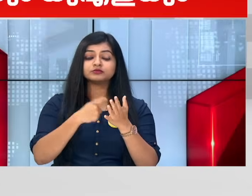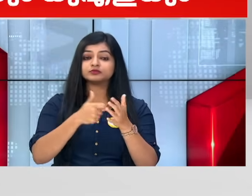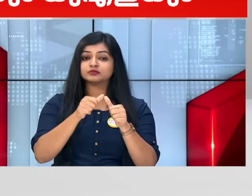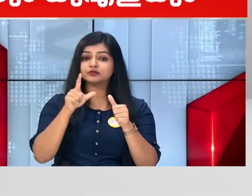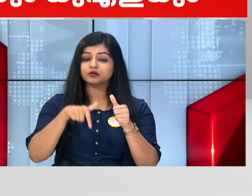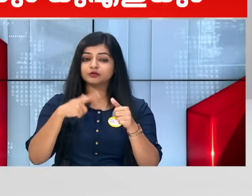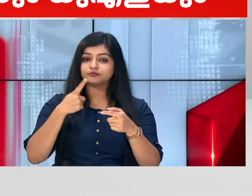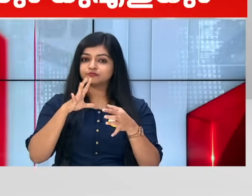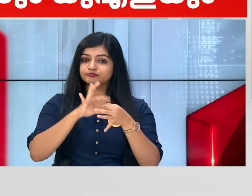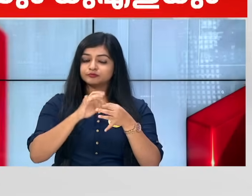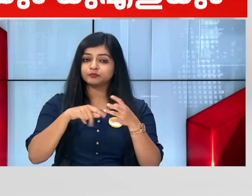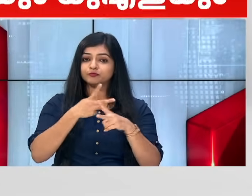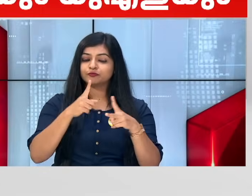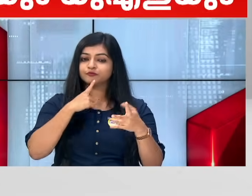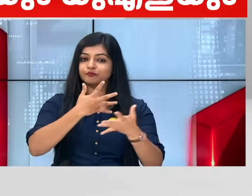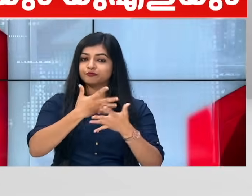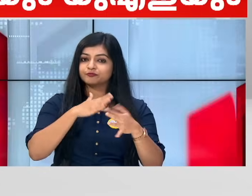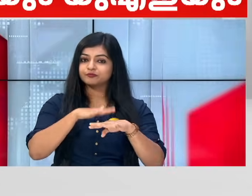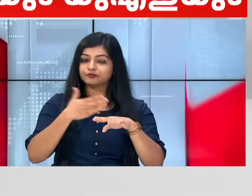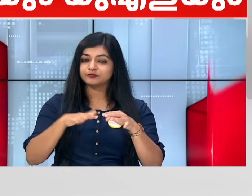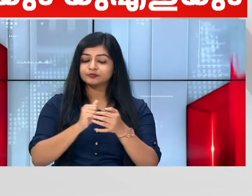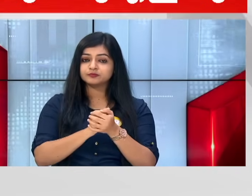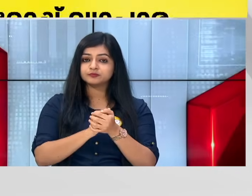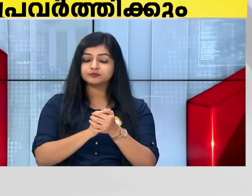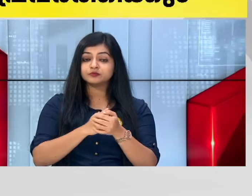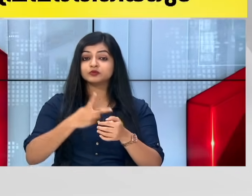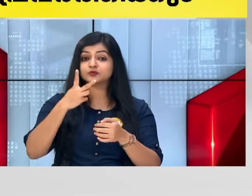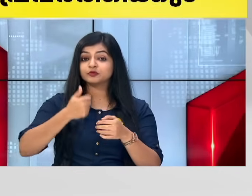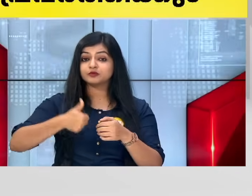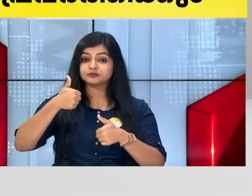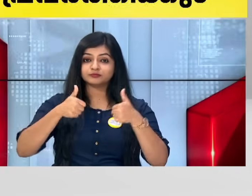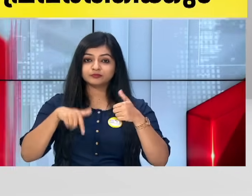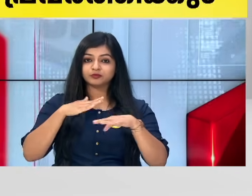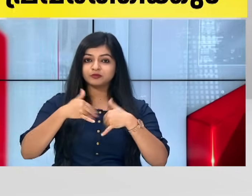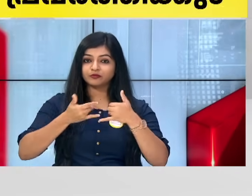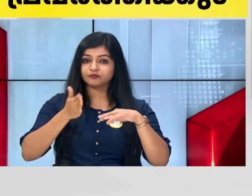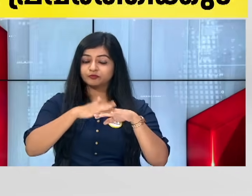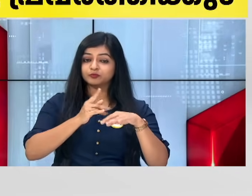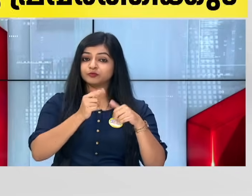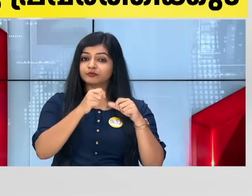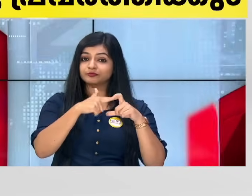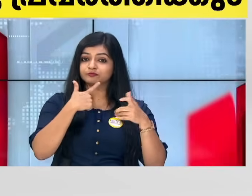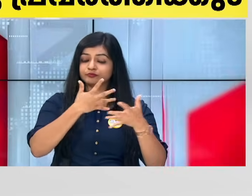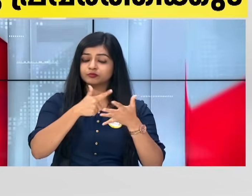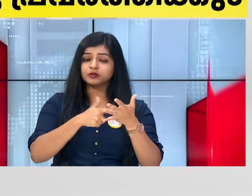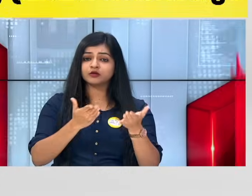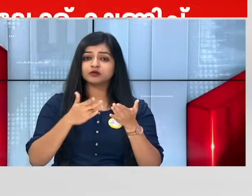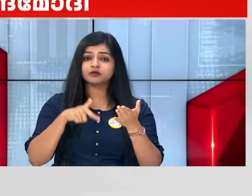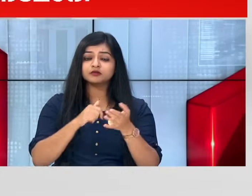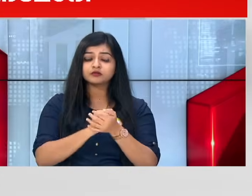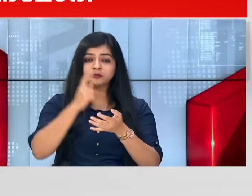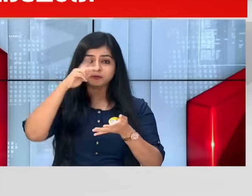people-to-people ties. In this, when the two leaders spoke, they spoke about the need for strategic